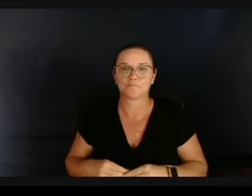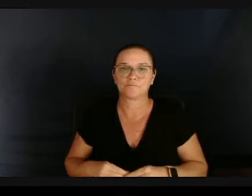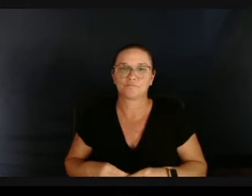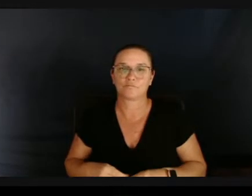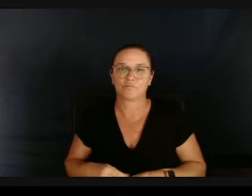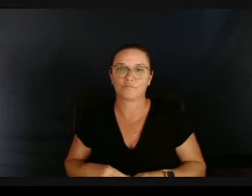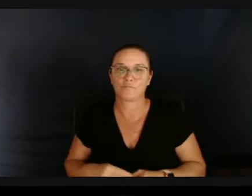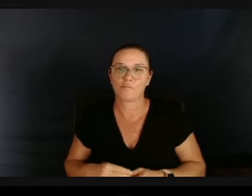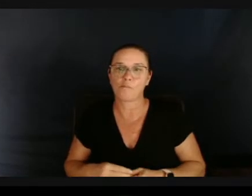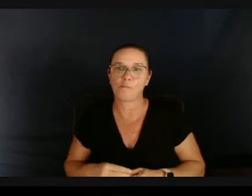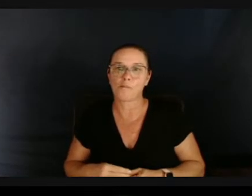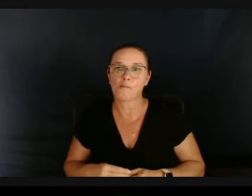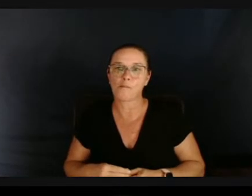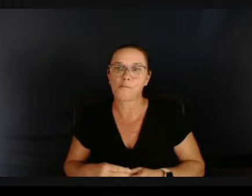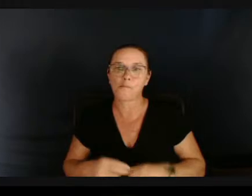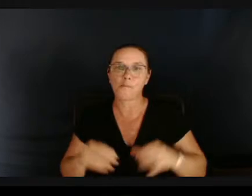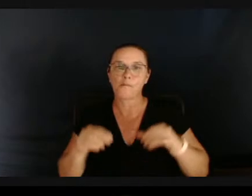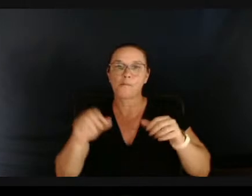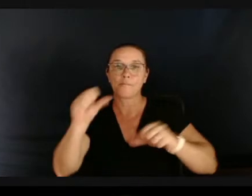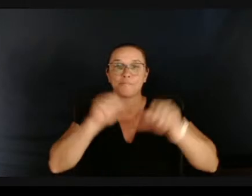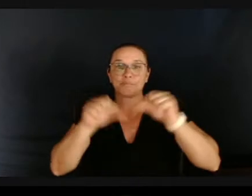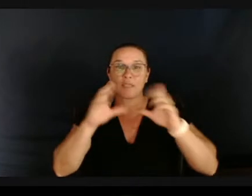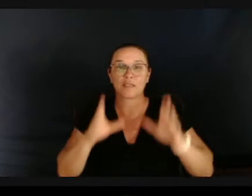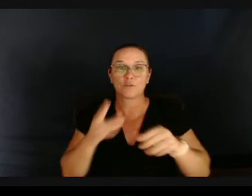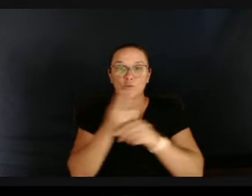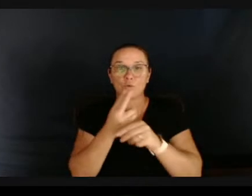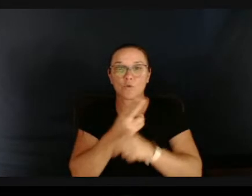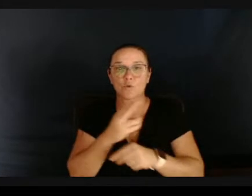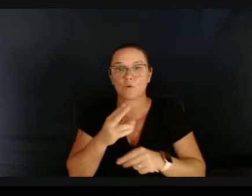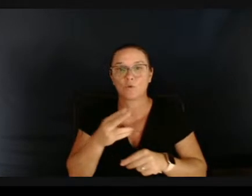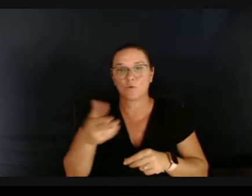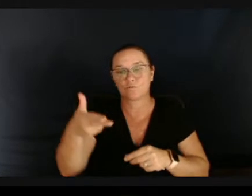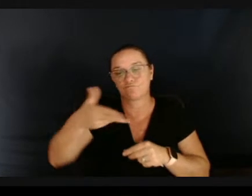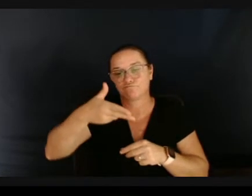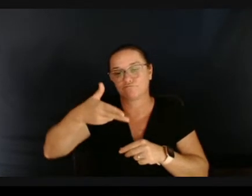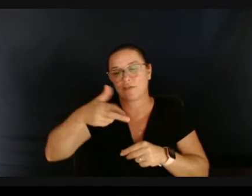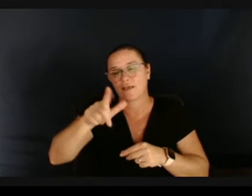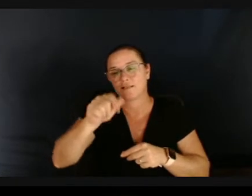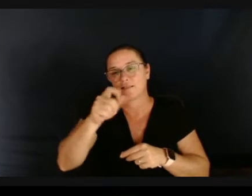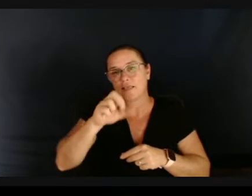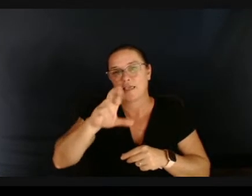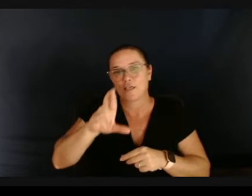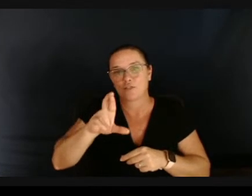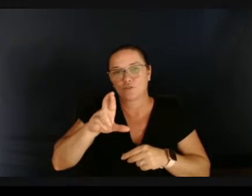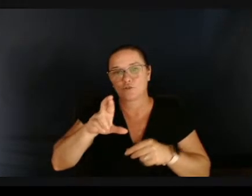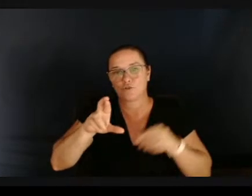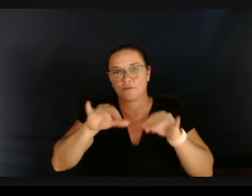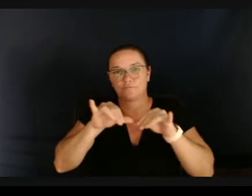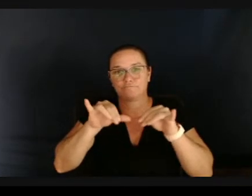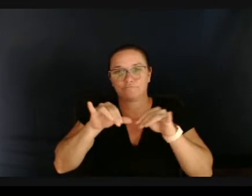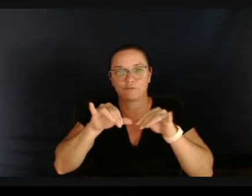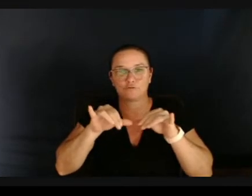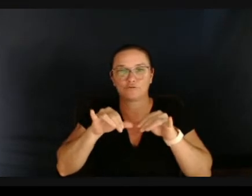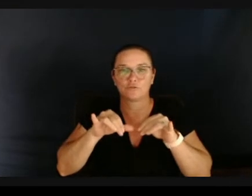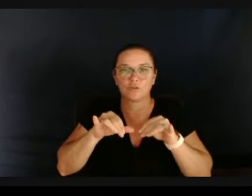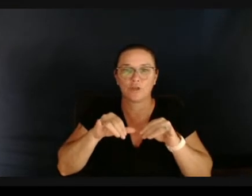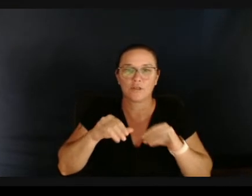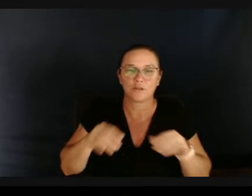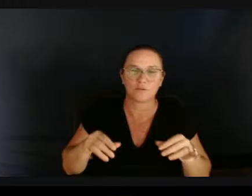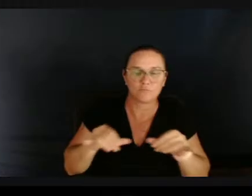And scientists were using laser rangefinders to try to measure the height of that cone as well as the height of this